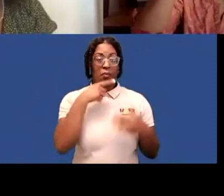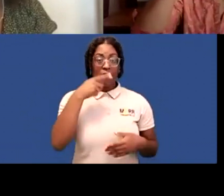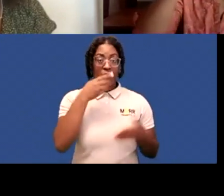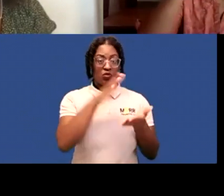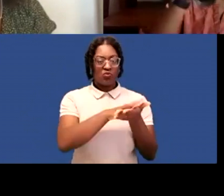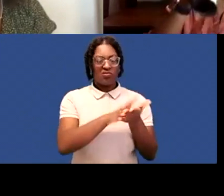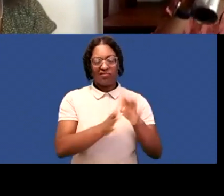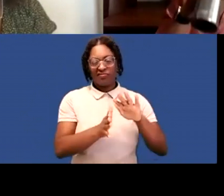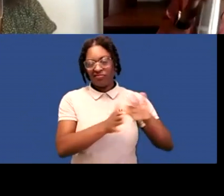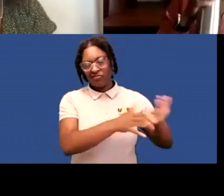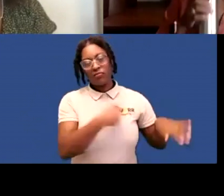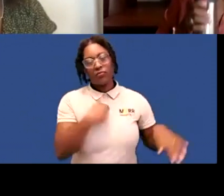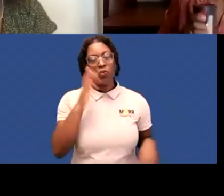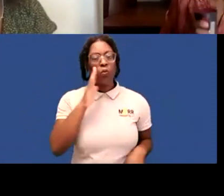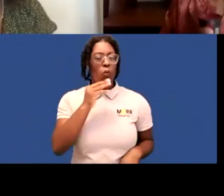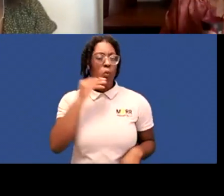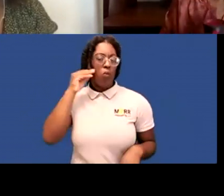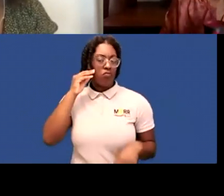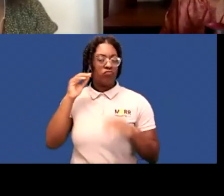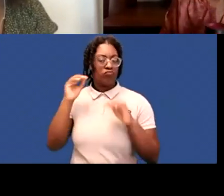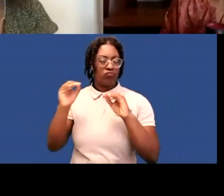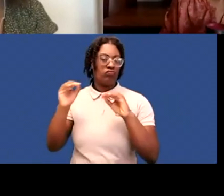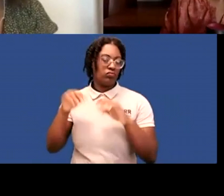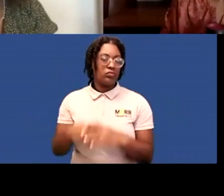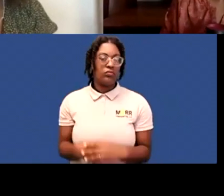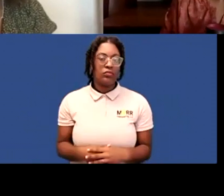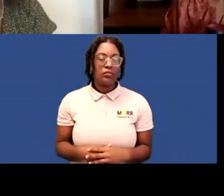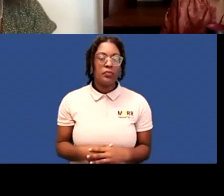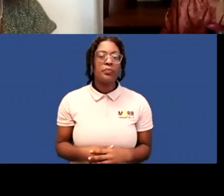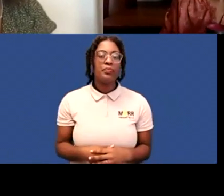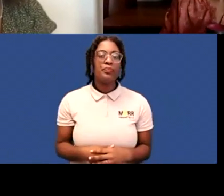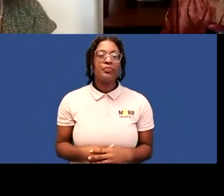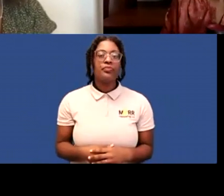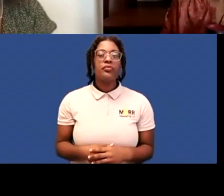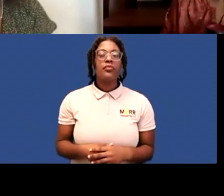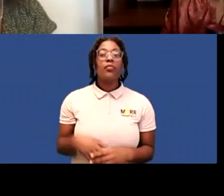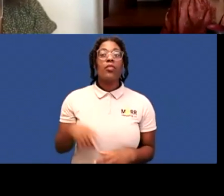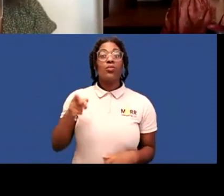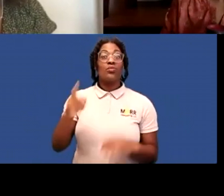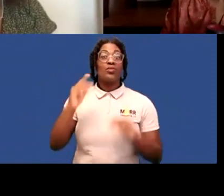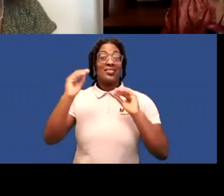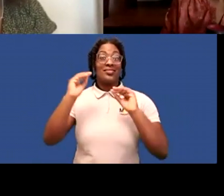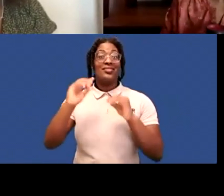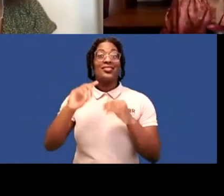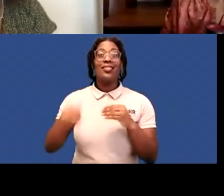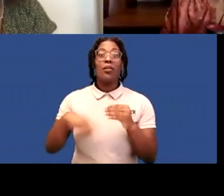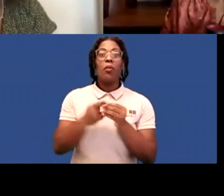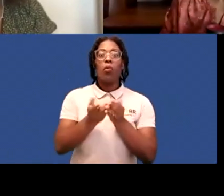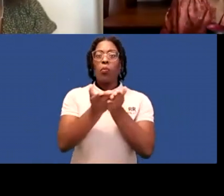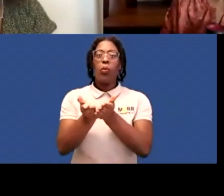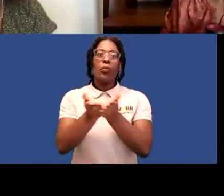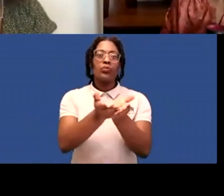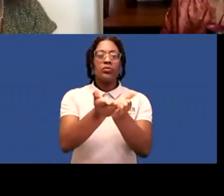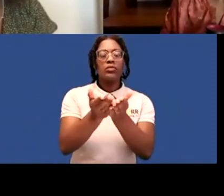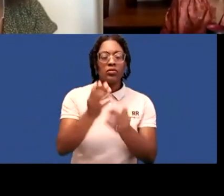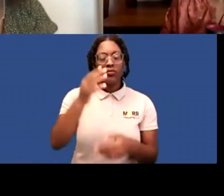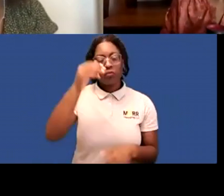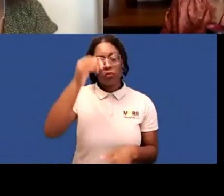building the boats that came for Christopher Columbus. And I